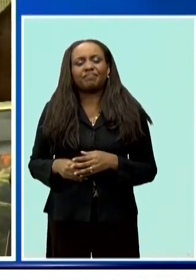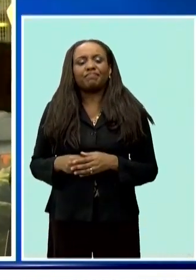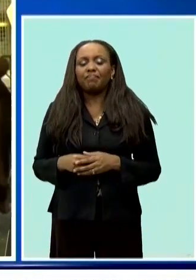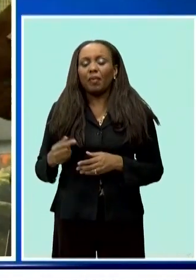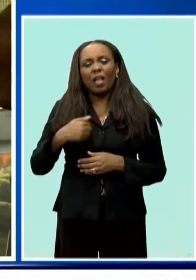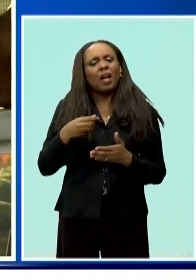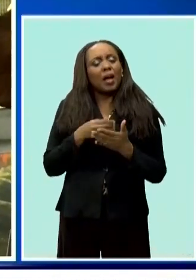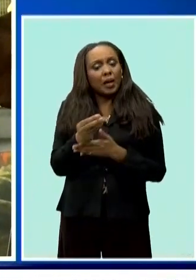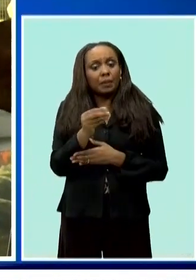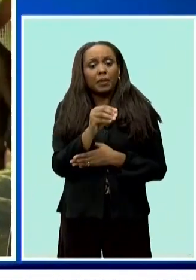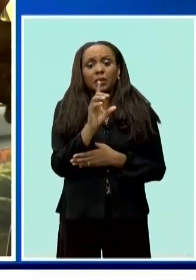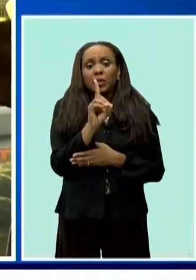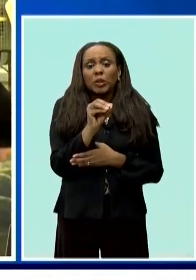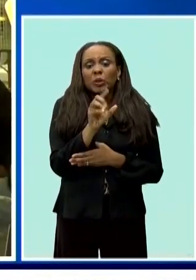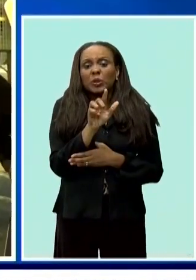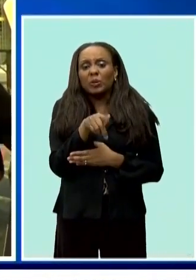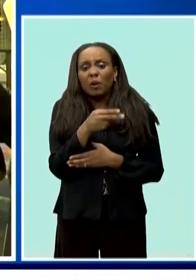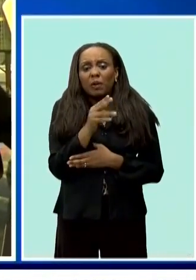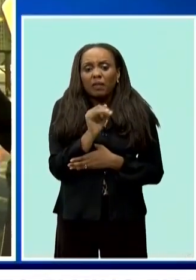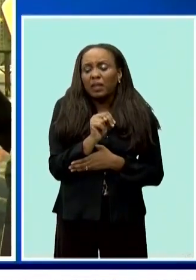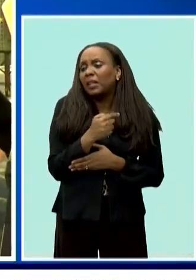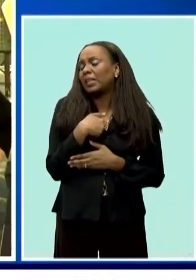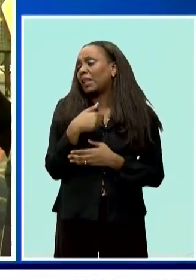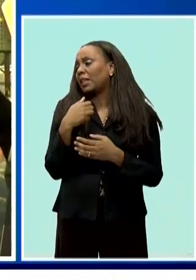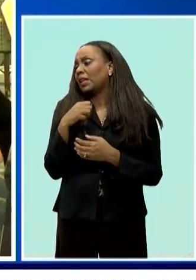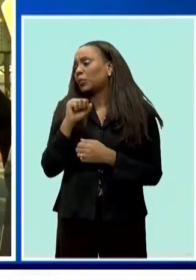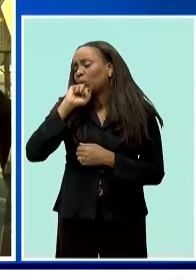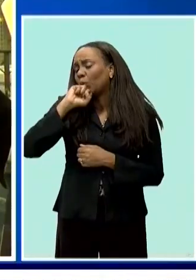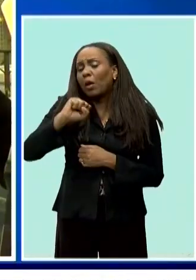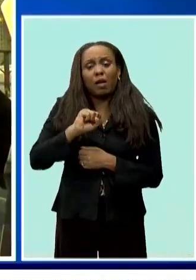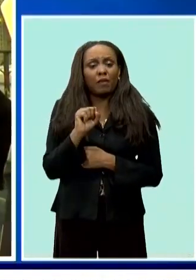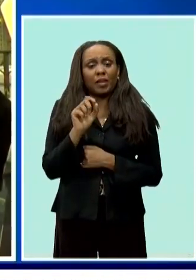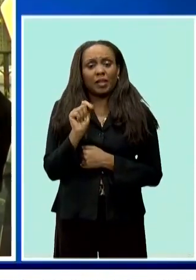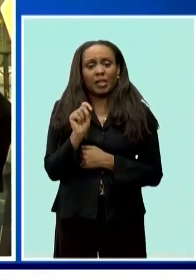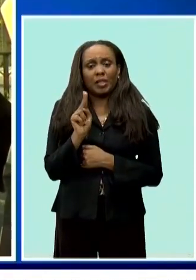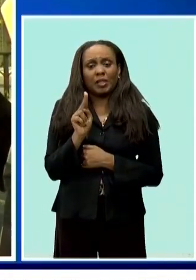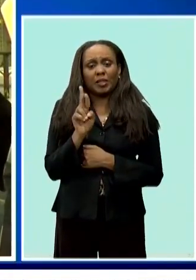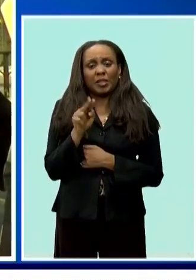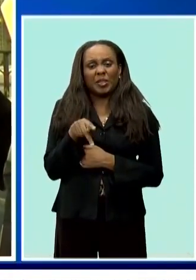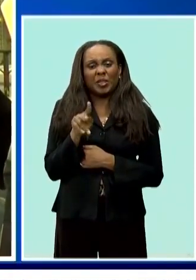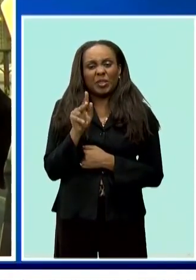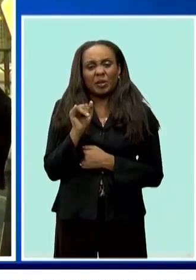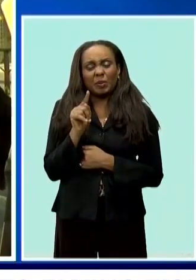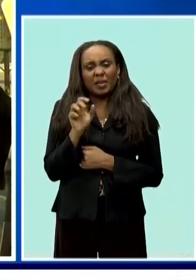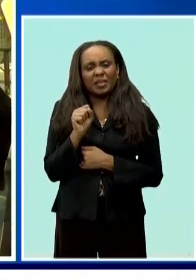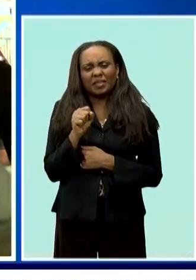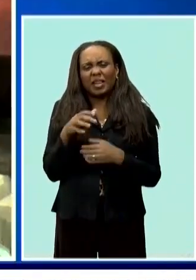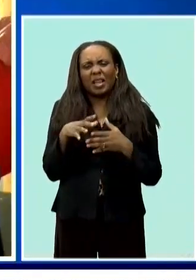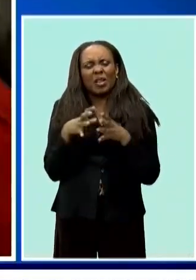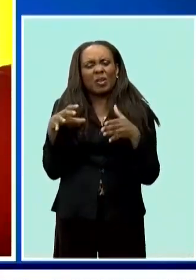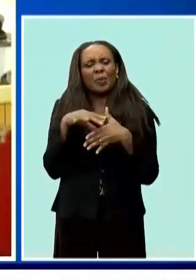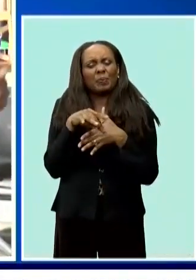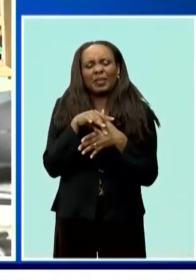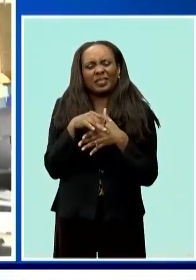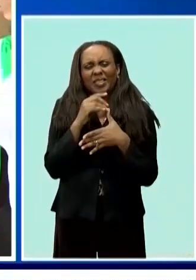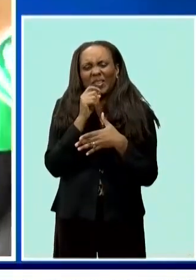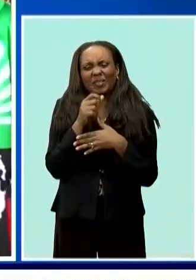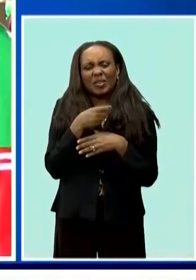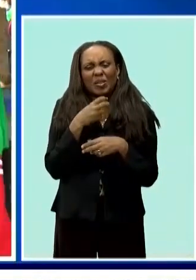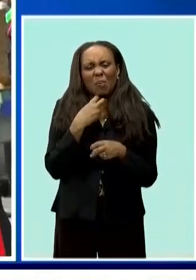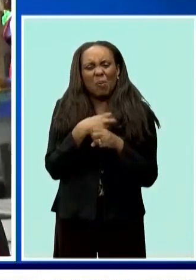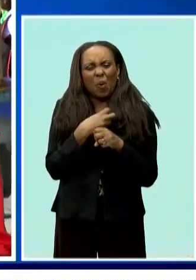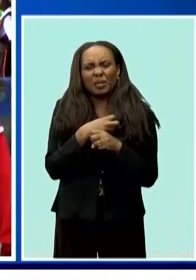the turpids and other stuff. Things picking up, but the main thing everybody looking for is the flying fish, and we don't have none of them. But things